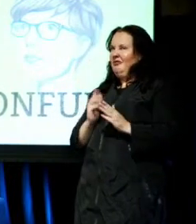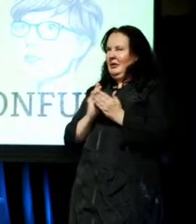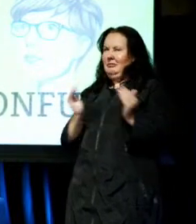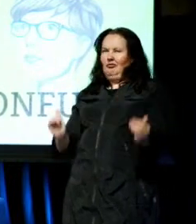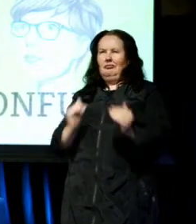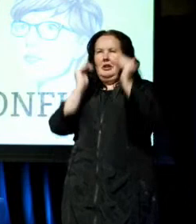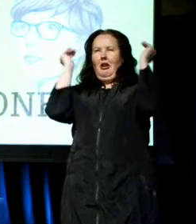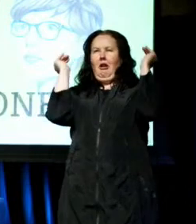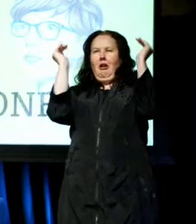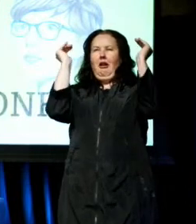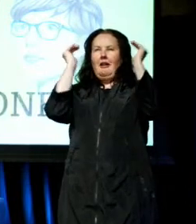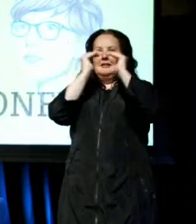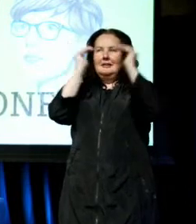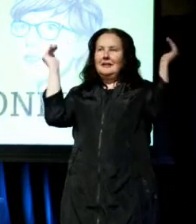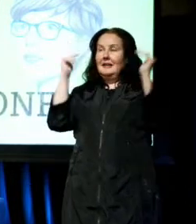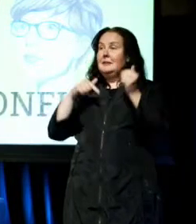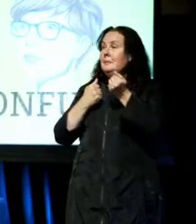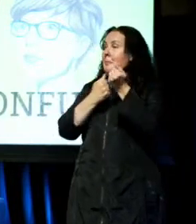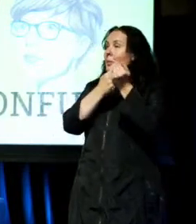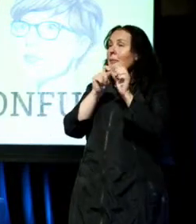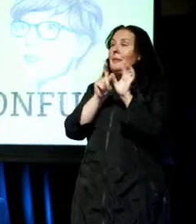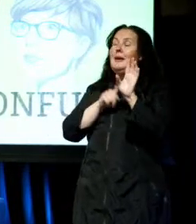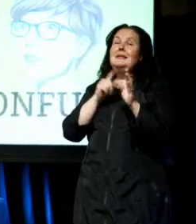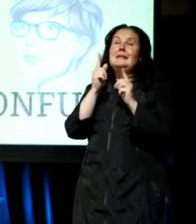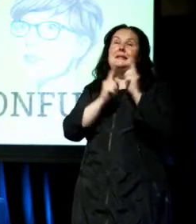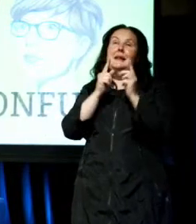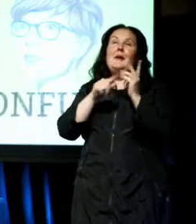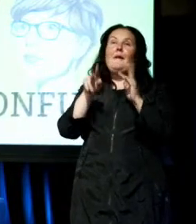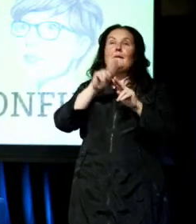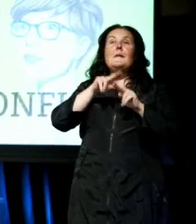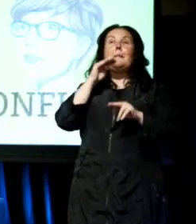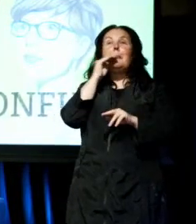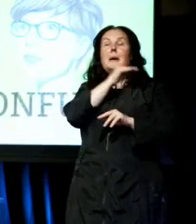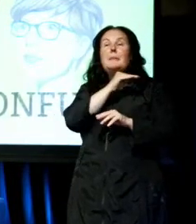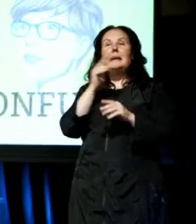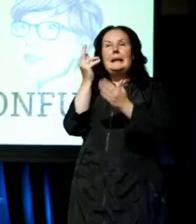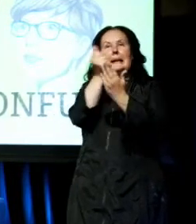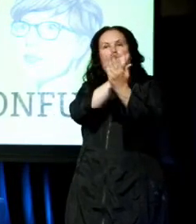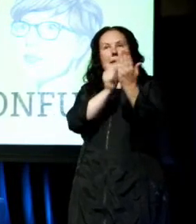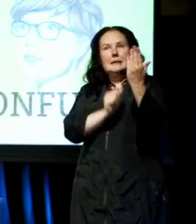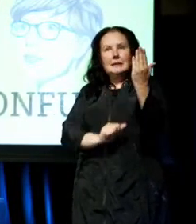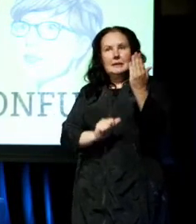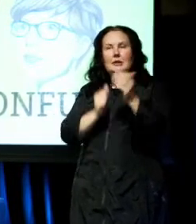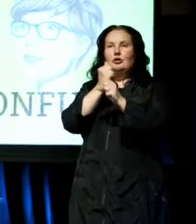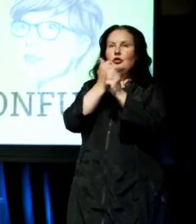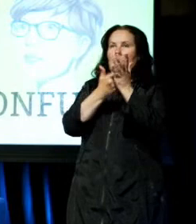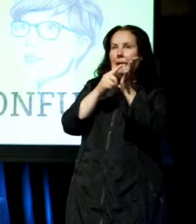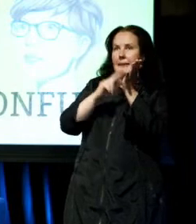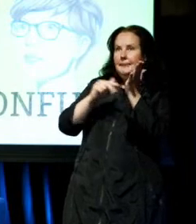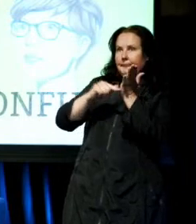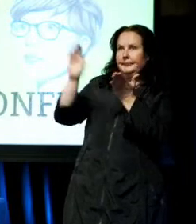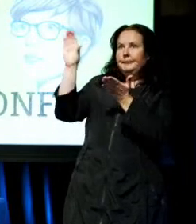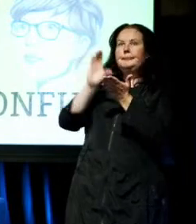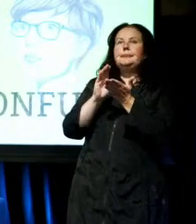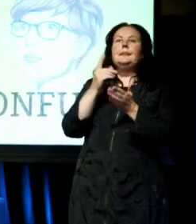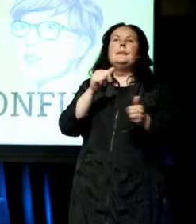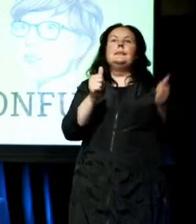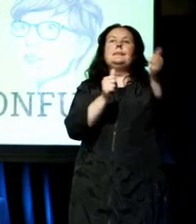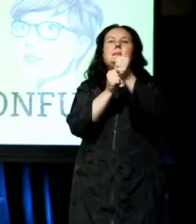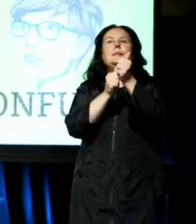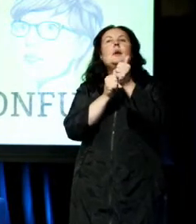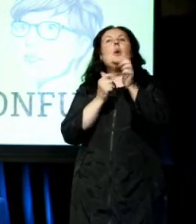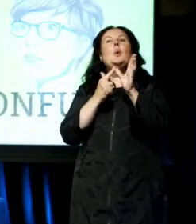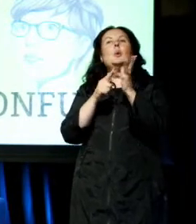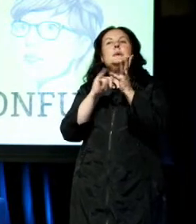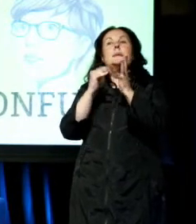This event is supported by a City of Melbourne Arts Grant and auspiced by Arts Access Victoria. Very grateful to both